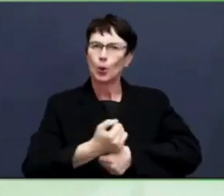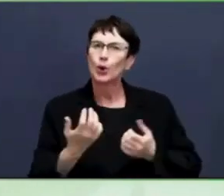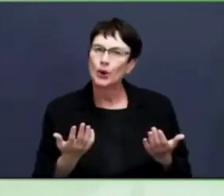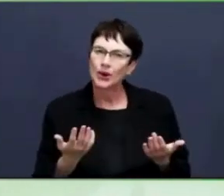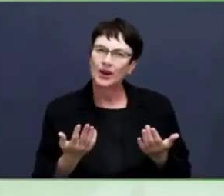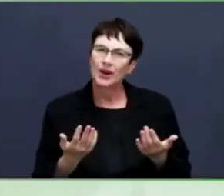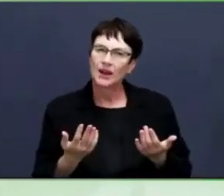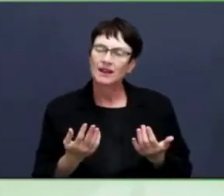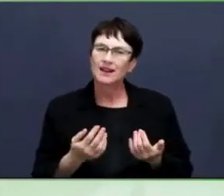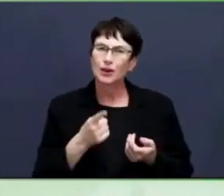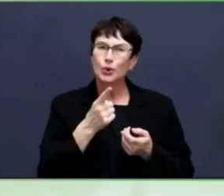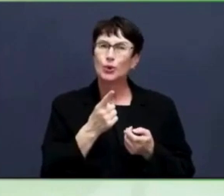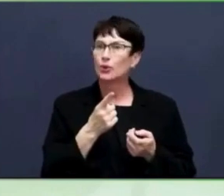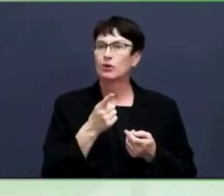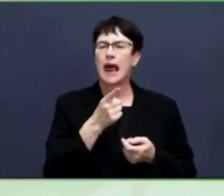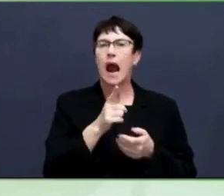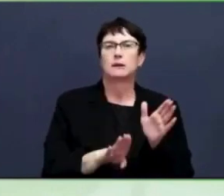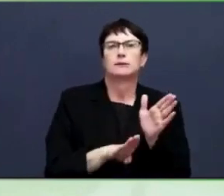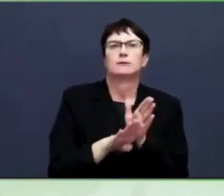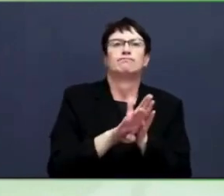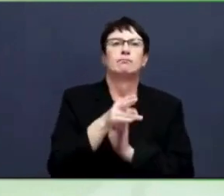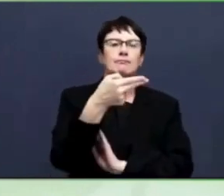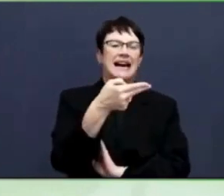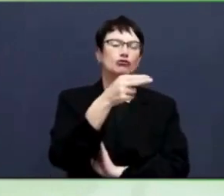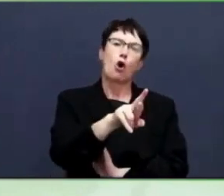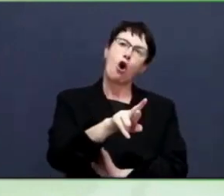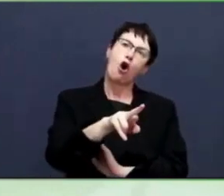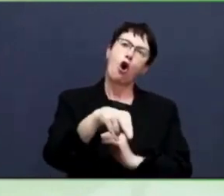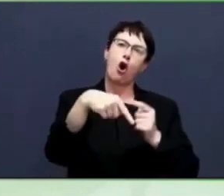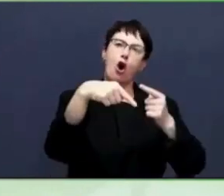job seekers? That's me. Thank you.